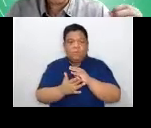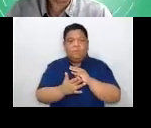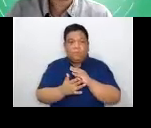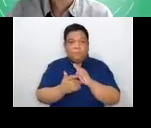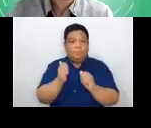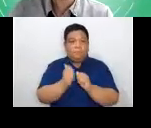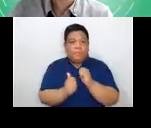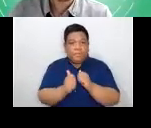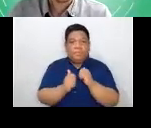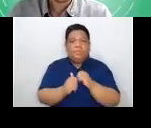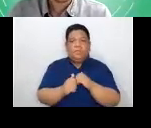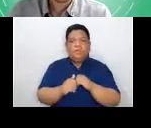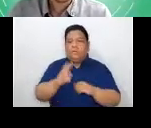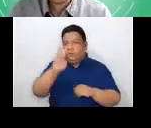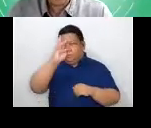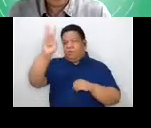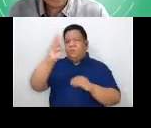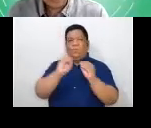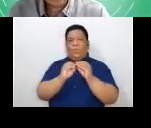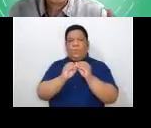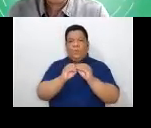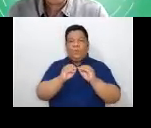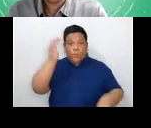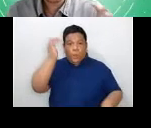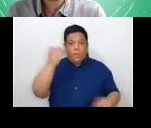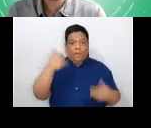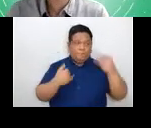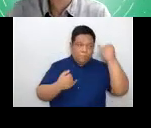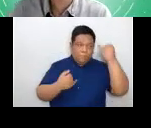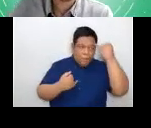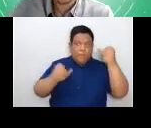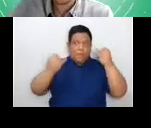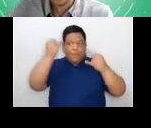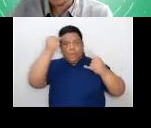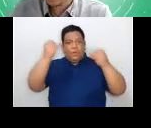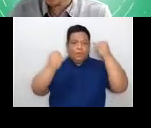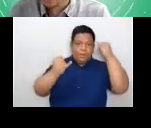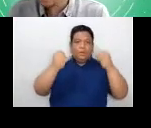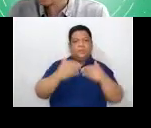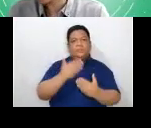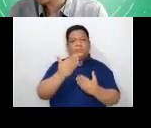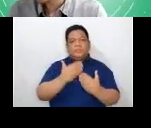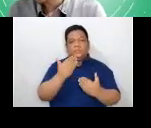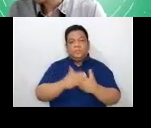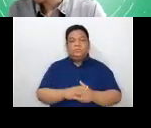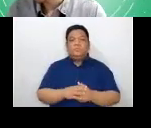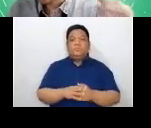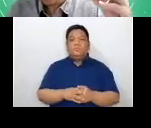that innovation can happen better because ideas now can happen from anywhere. Case in point,